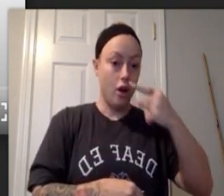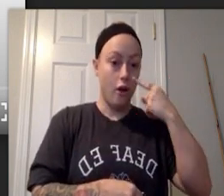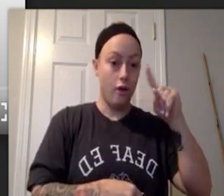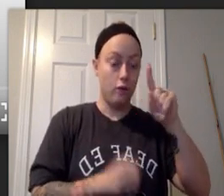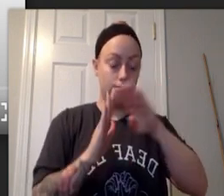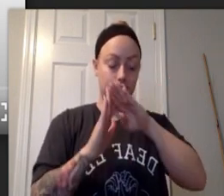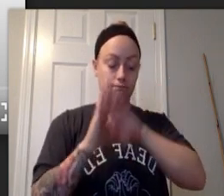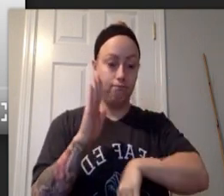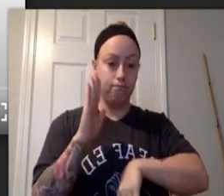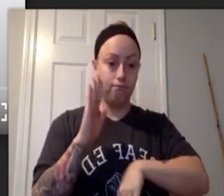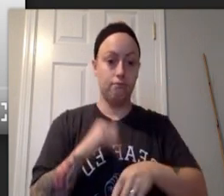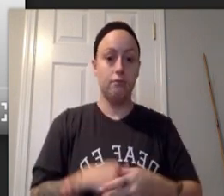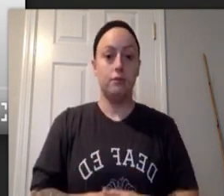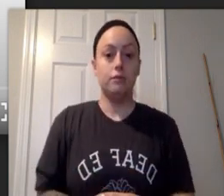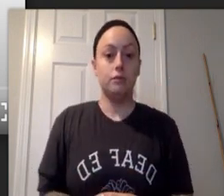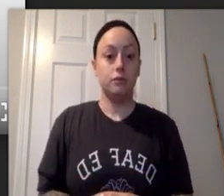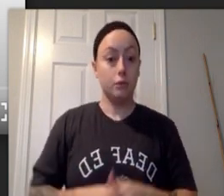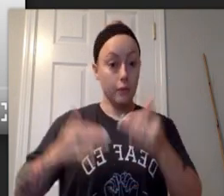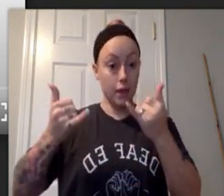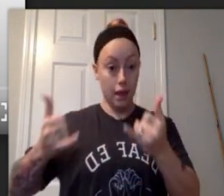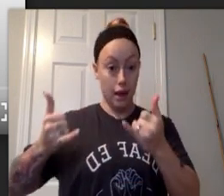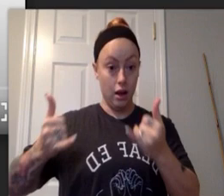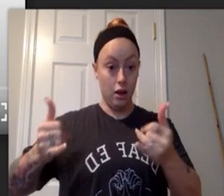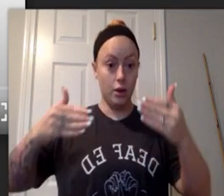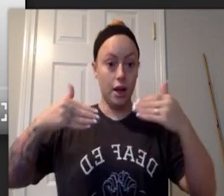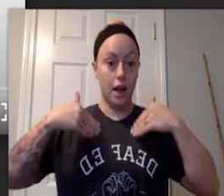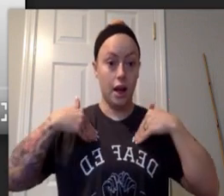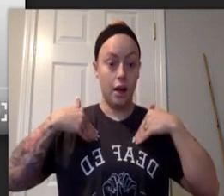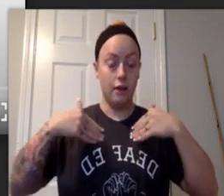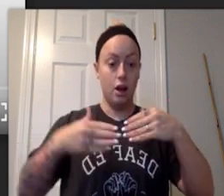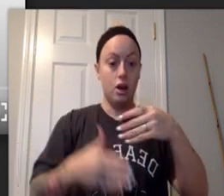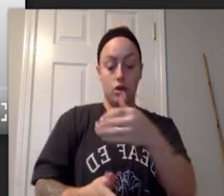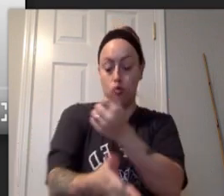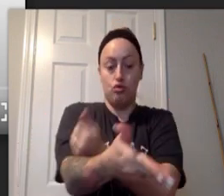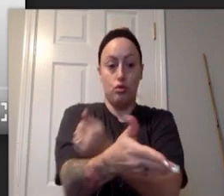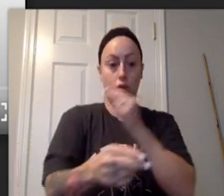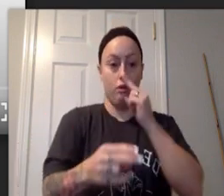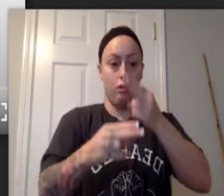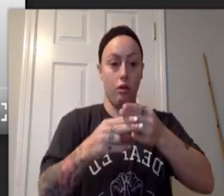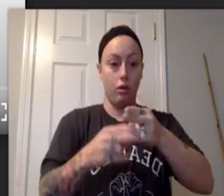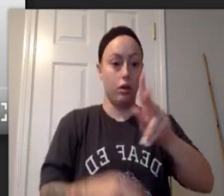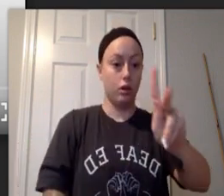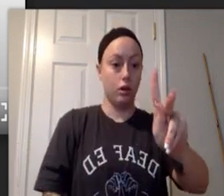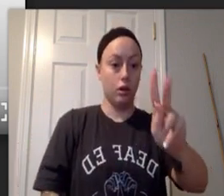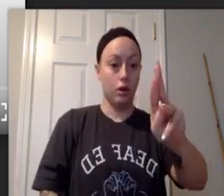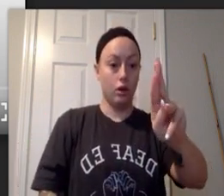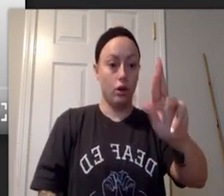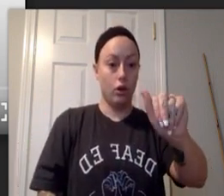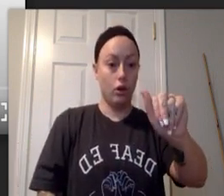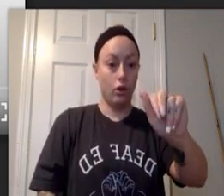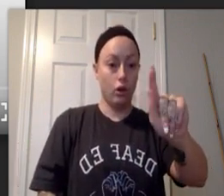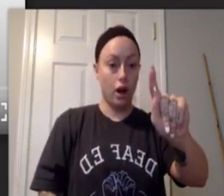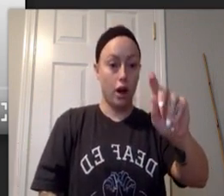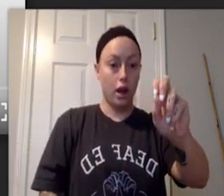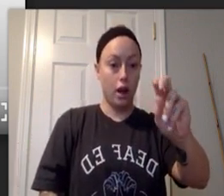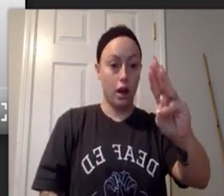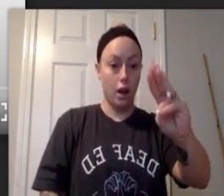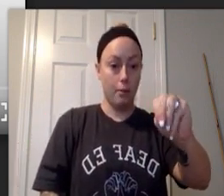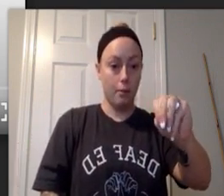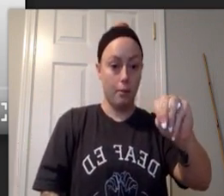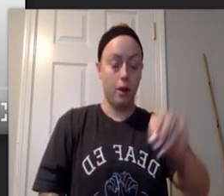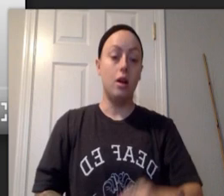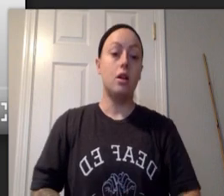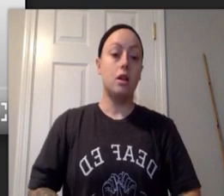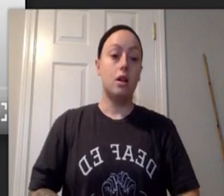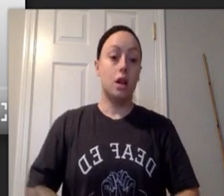because there is a drug out there called kratom, which is unregulated, not classified in the US drug scheduling system, sold